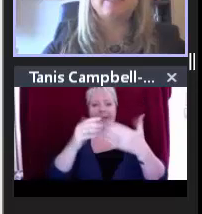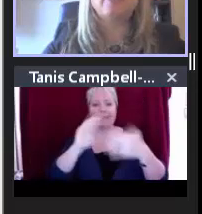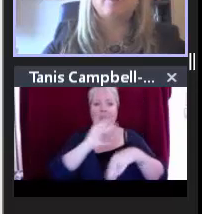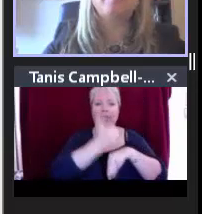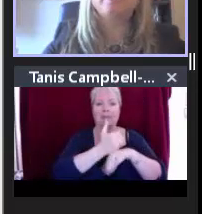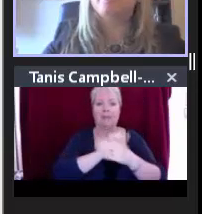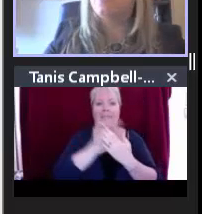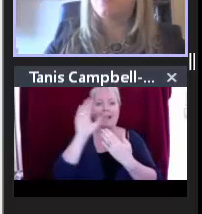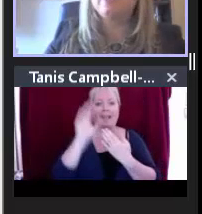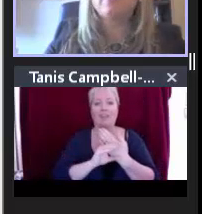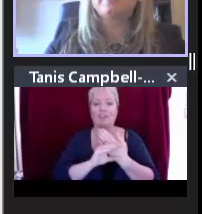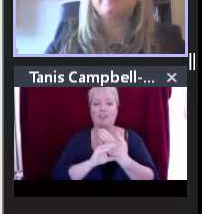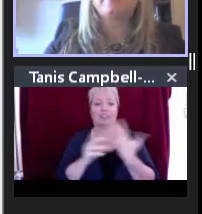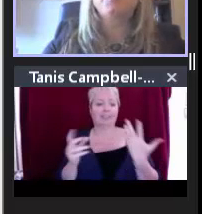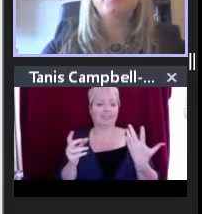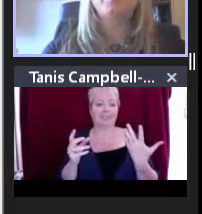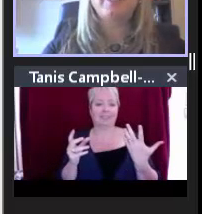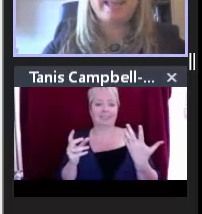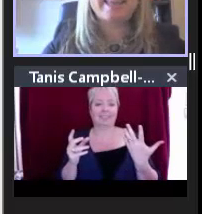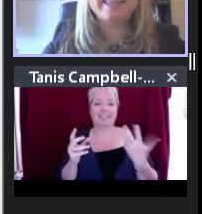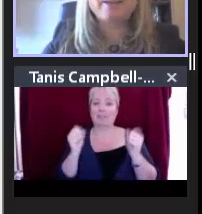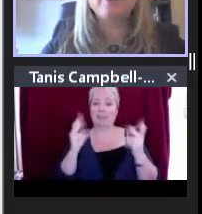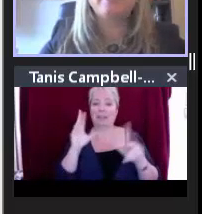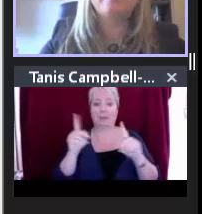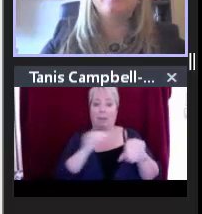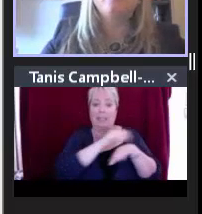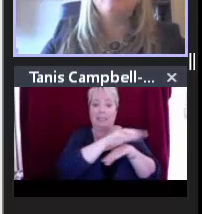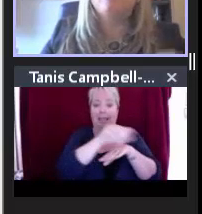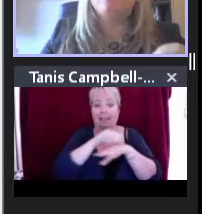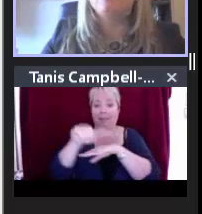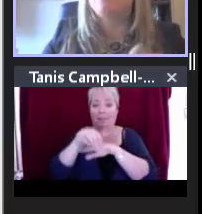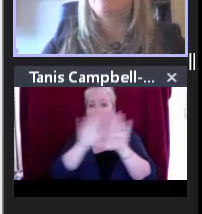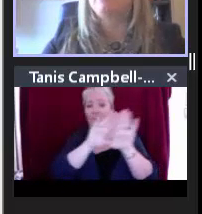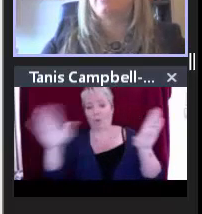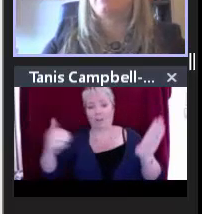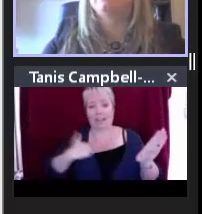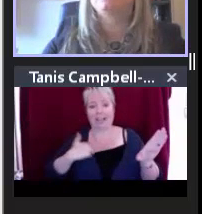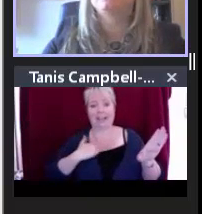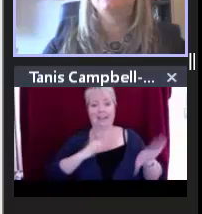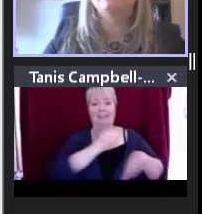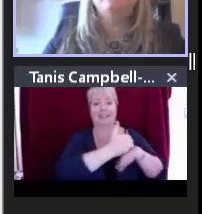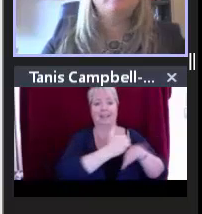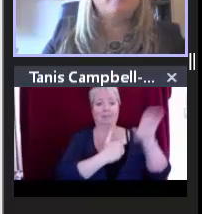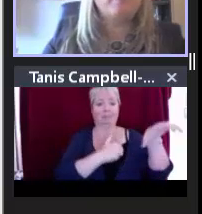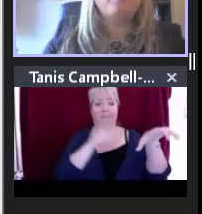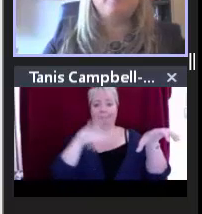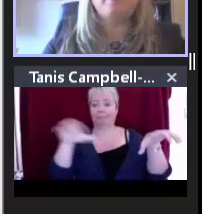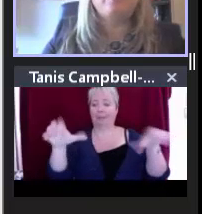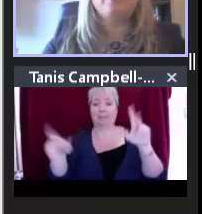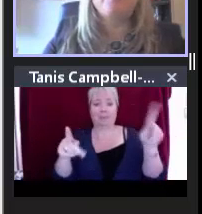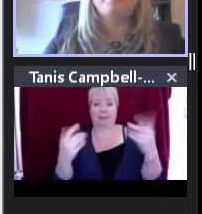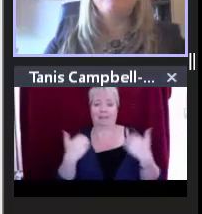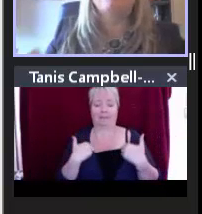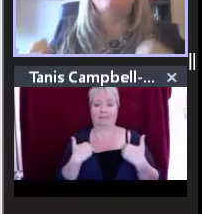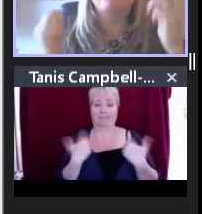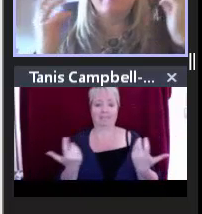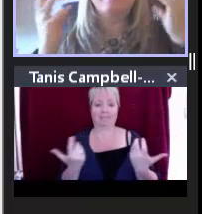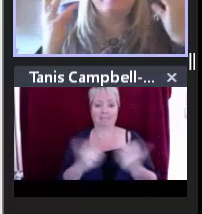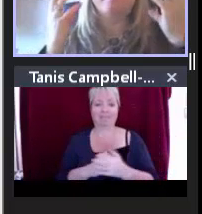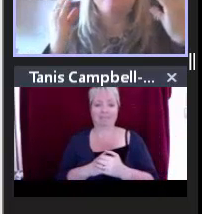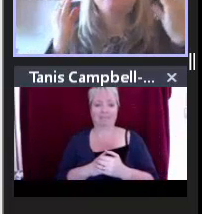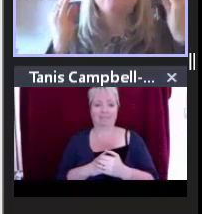on desktops all across the country. And literally, I'll go out with calendars around the area, and people